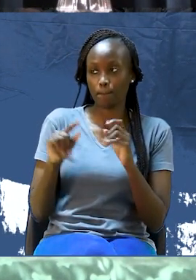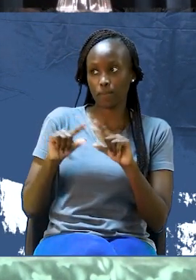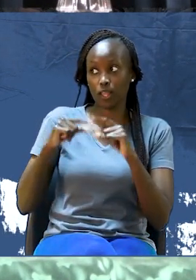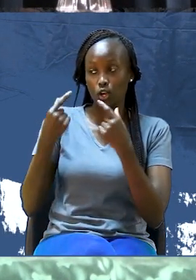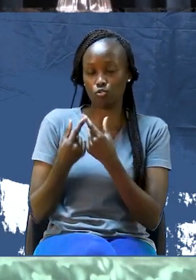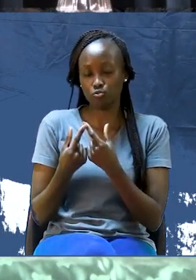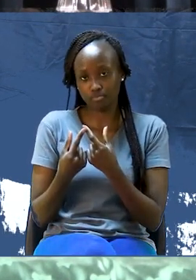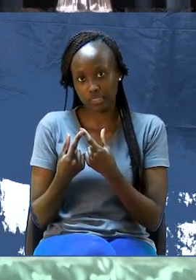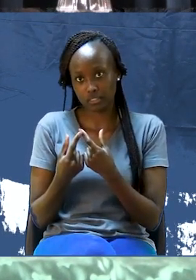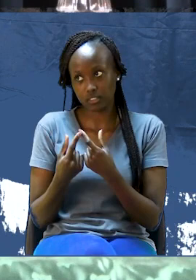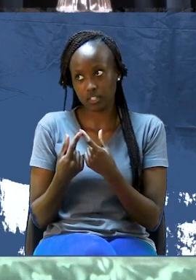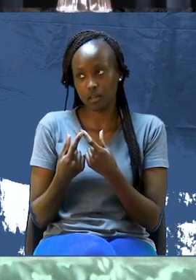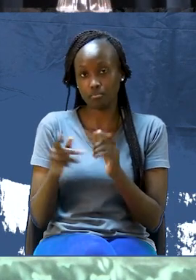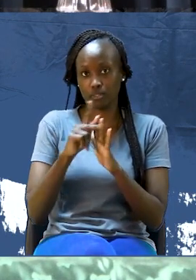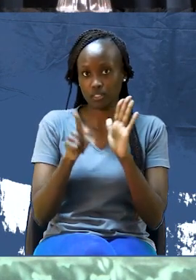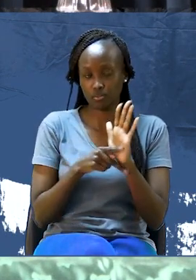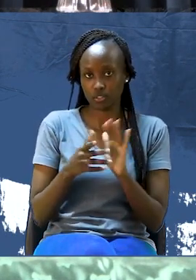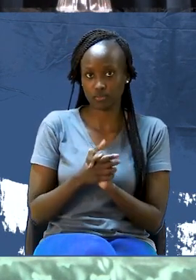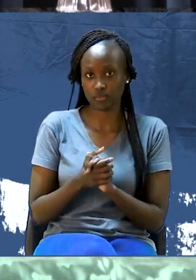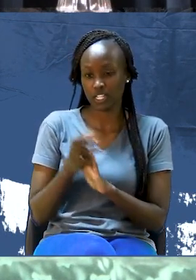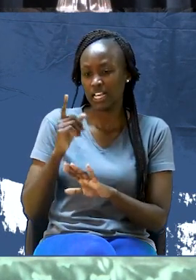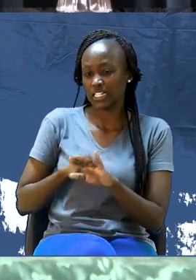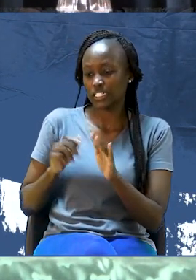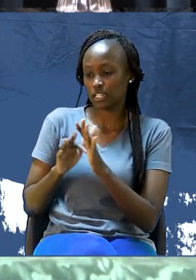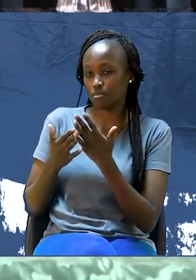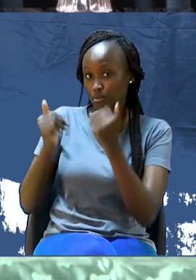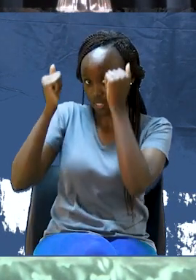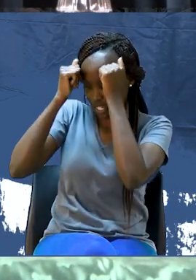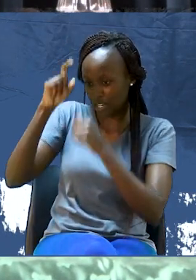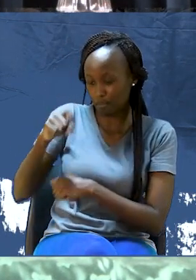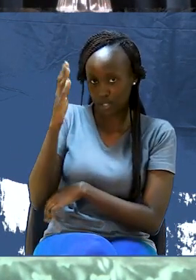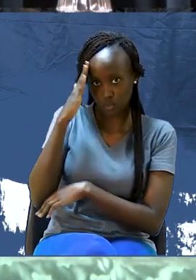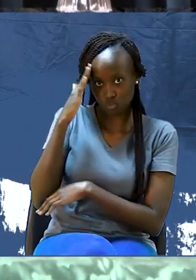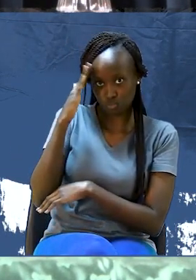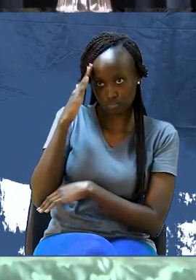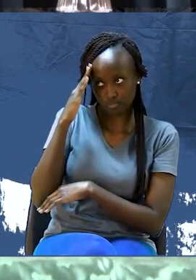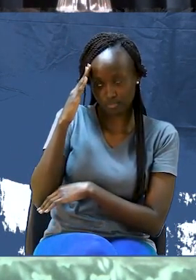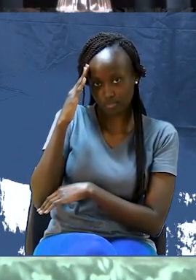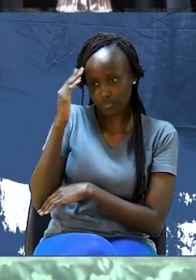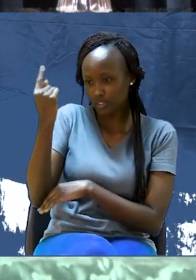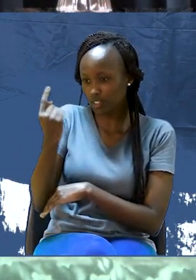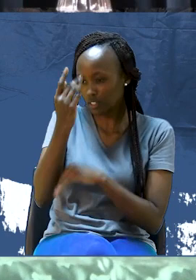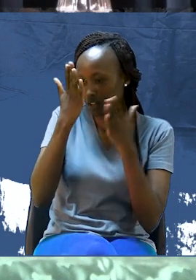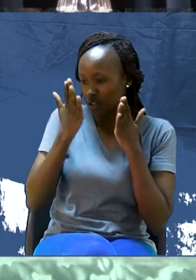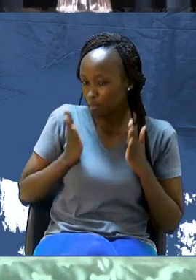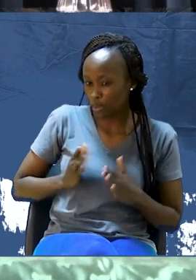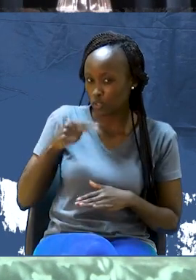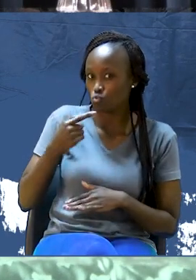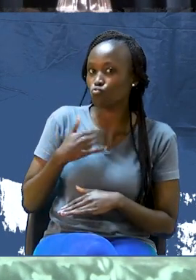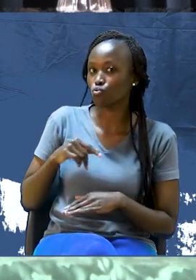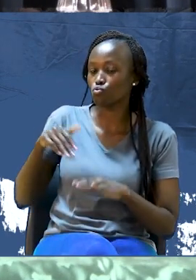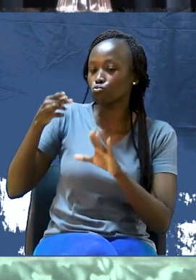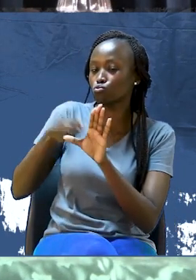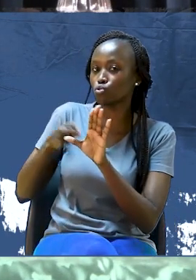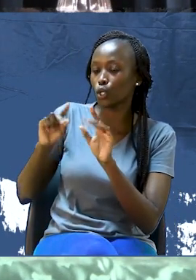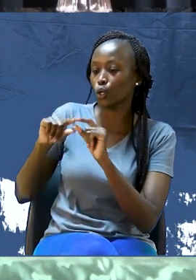we study God's word in small groups, we need to pay attention to group dynamics and ask ourselves, what do each one of us come into the group